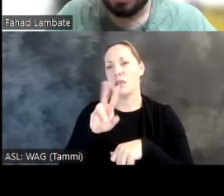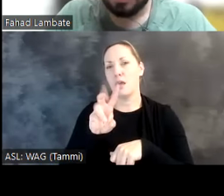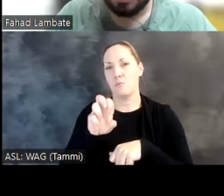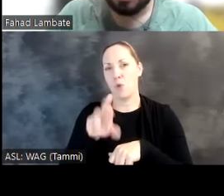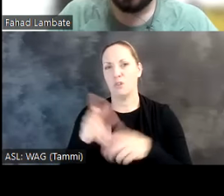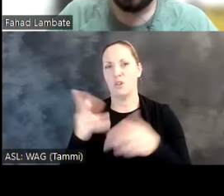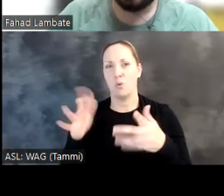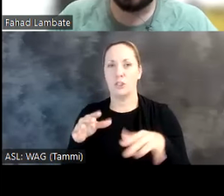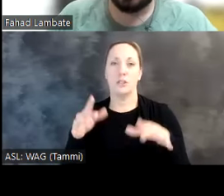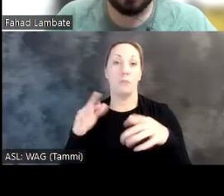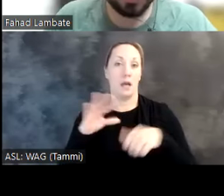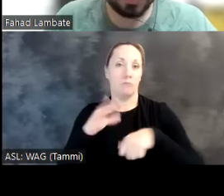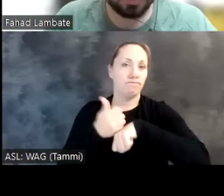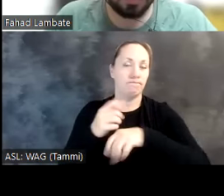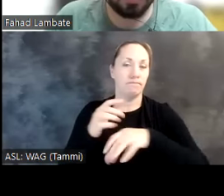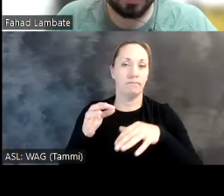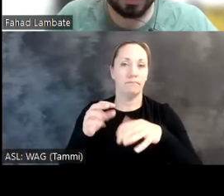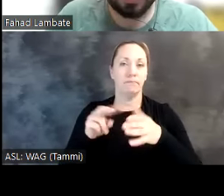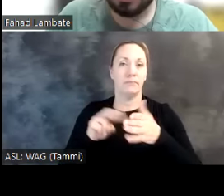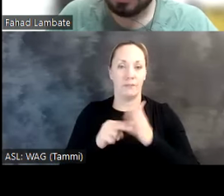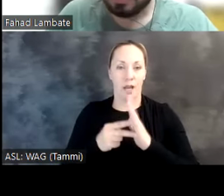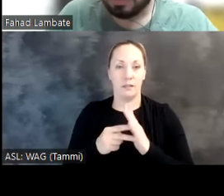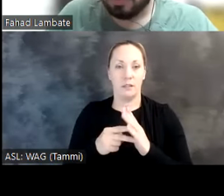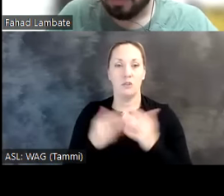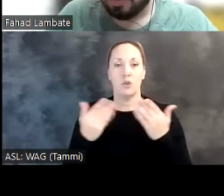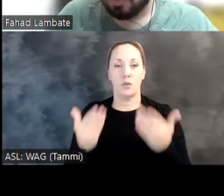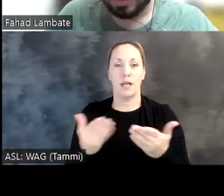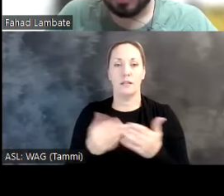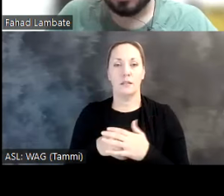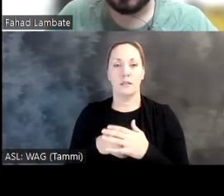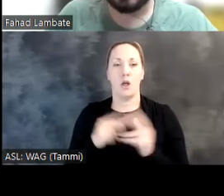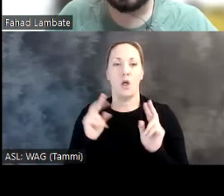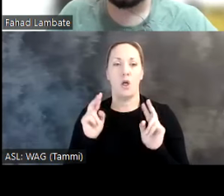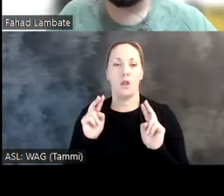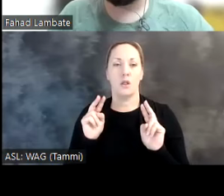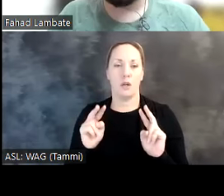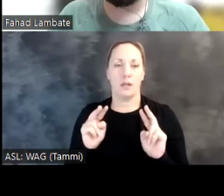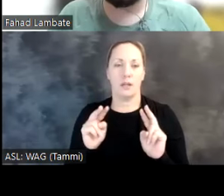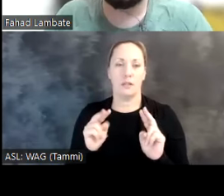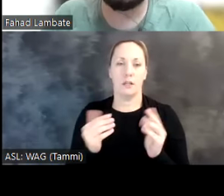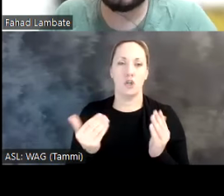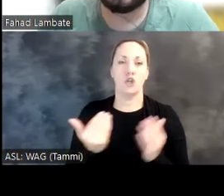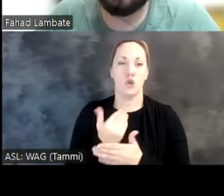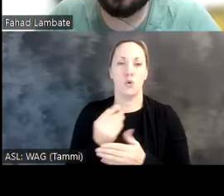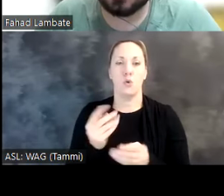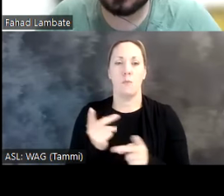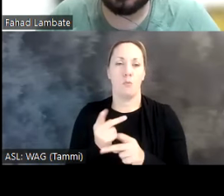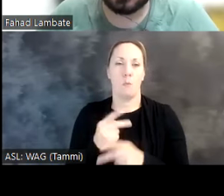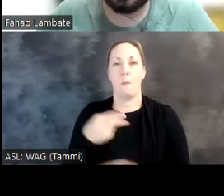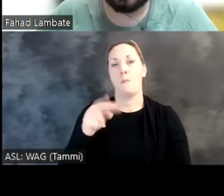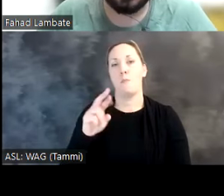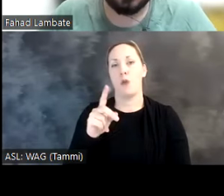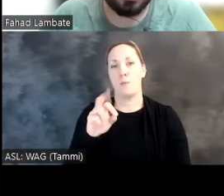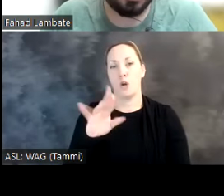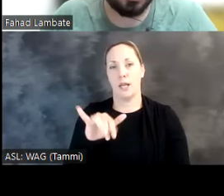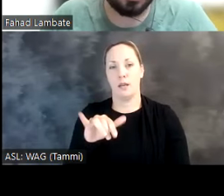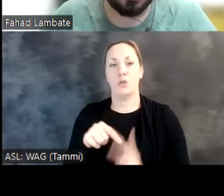defined. So let's now have a look at the new property, which is focus